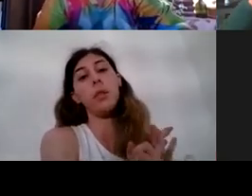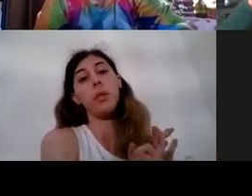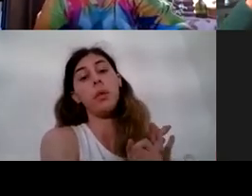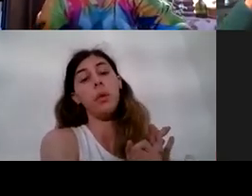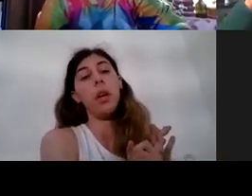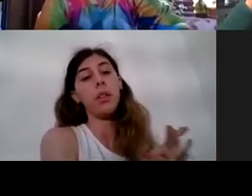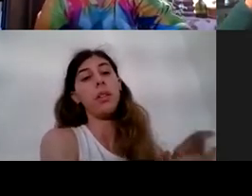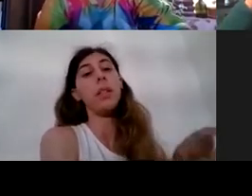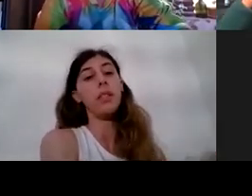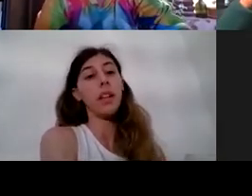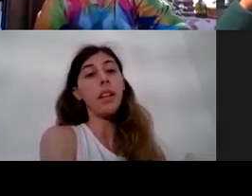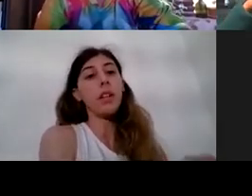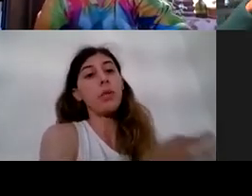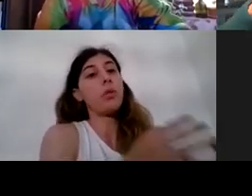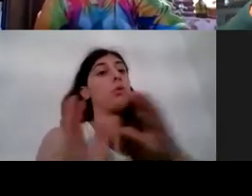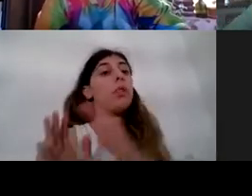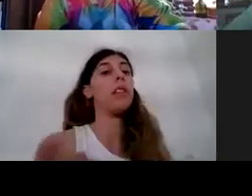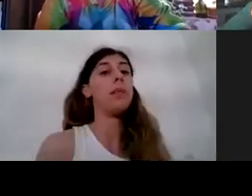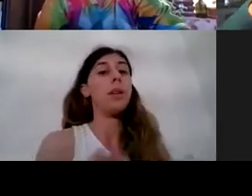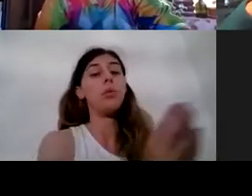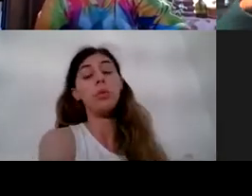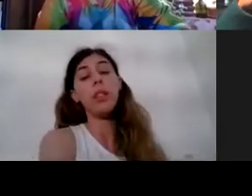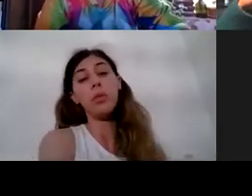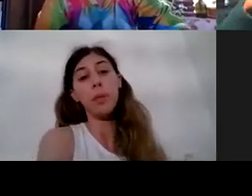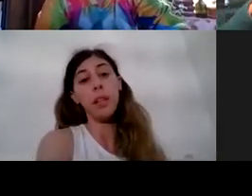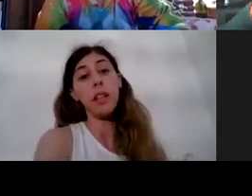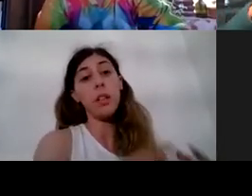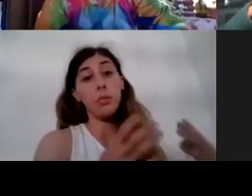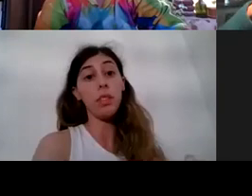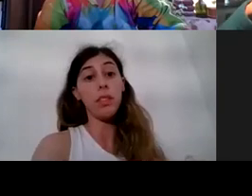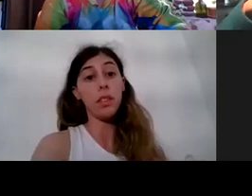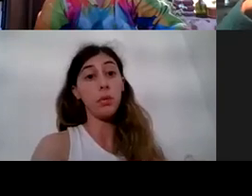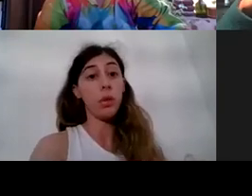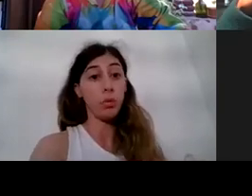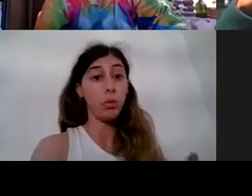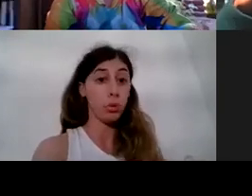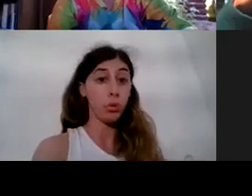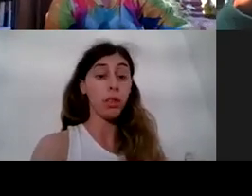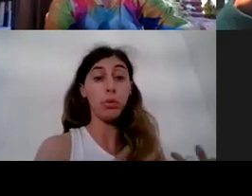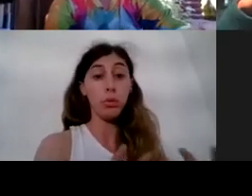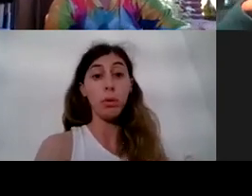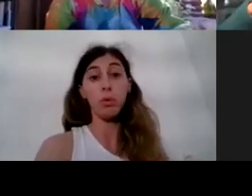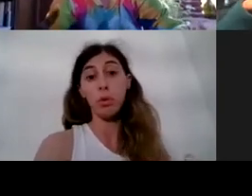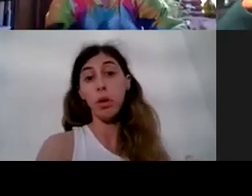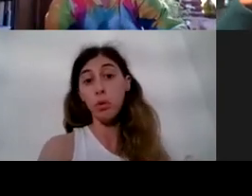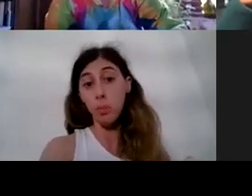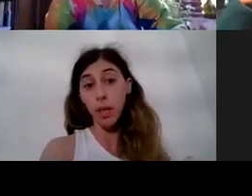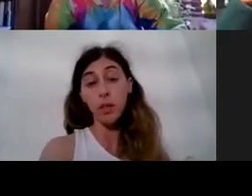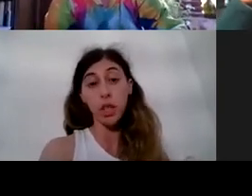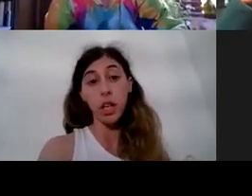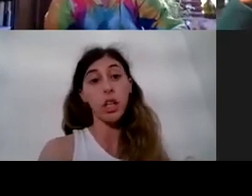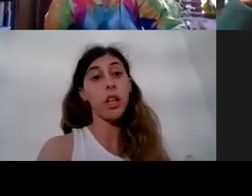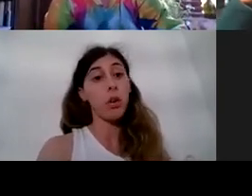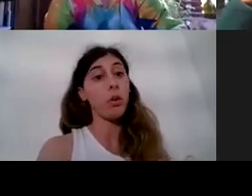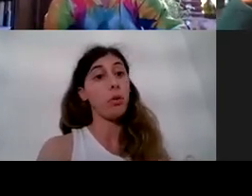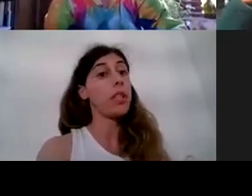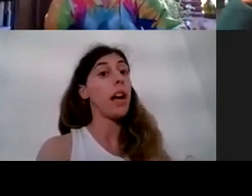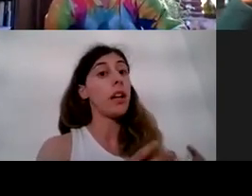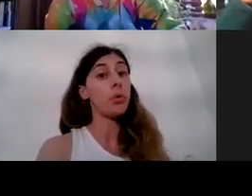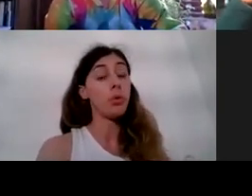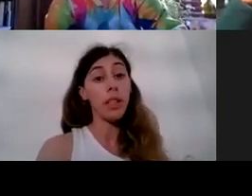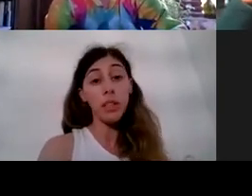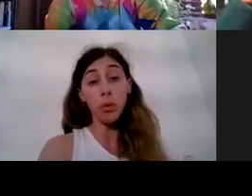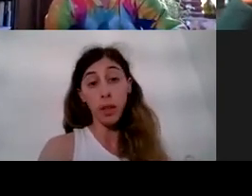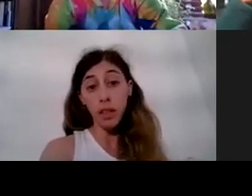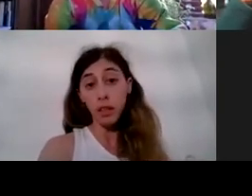associations need to update themselves, because in Transat there are physicians and